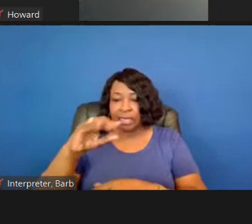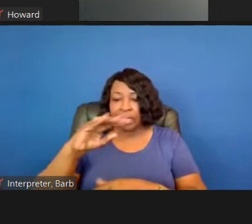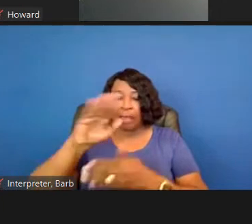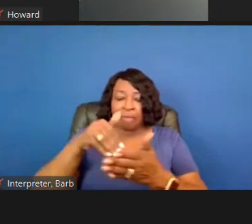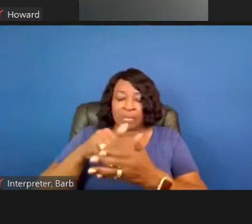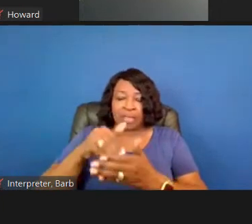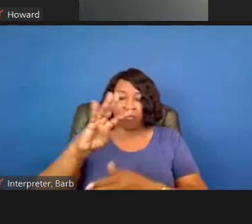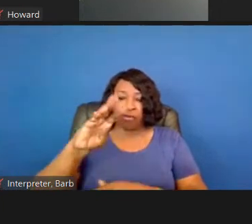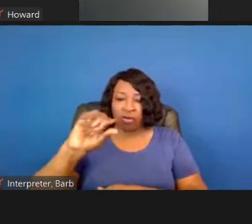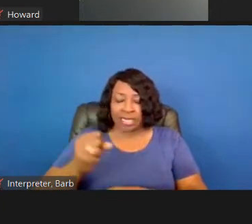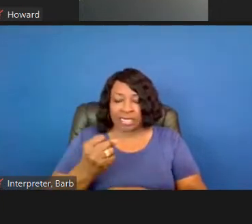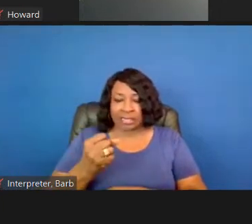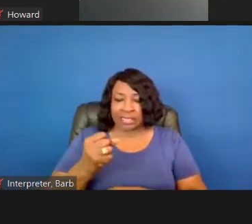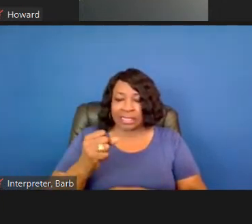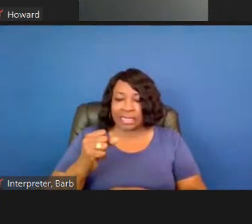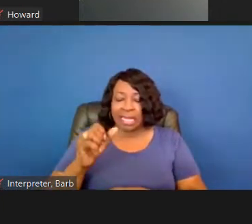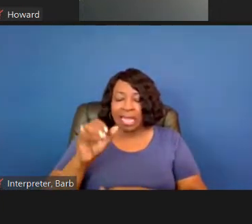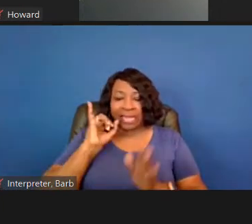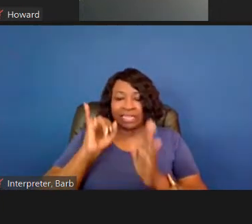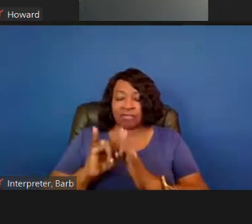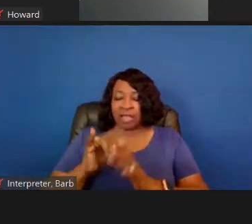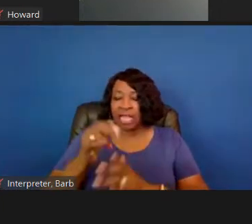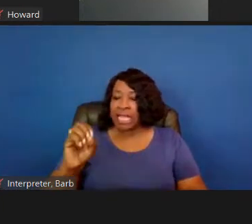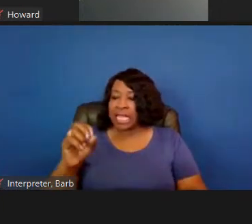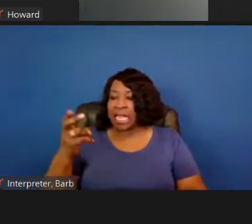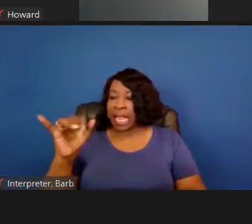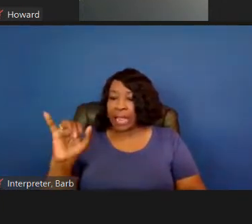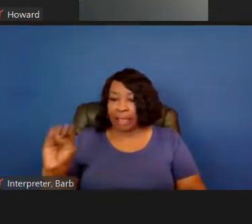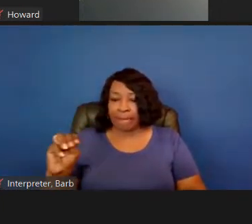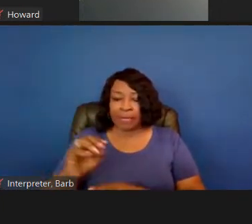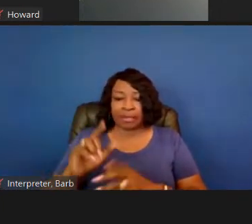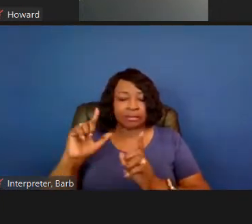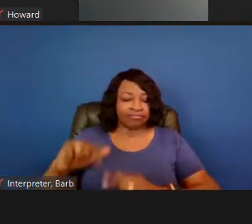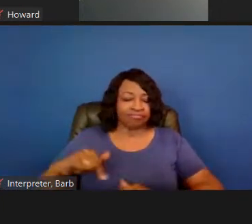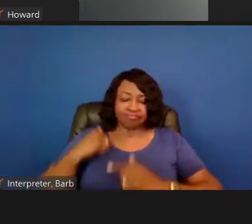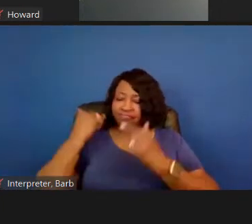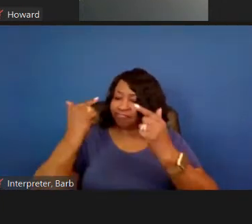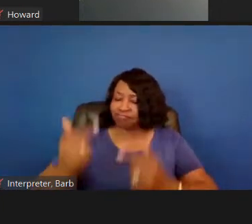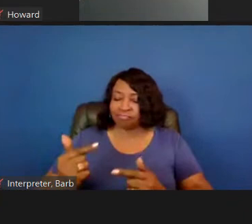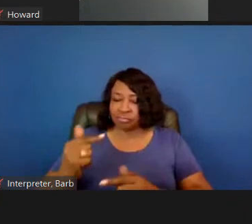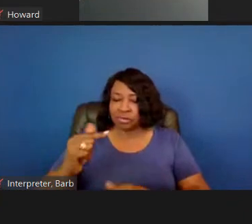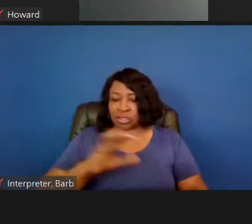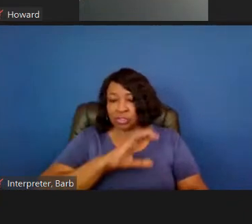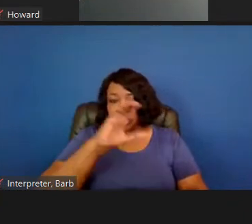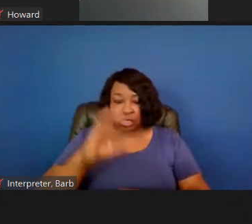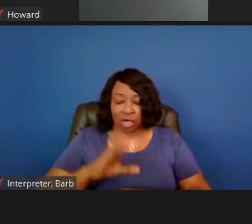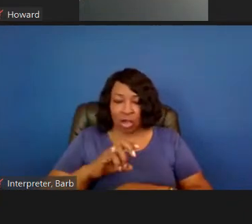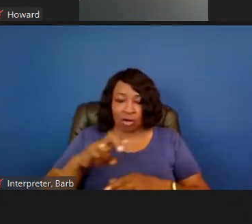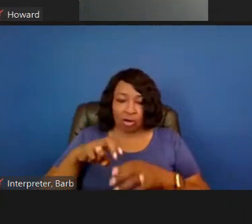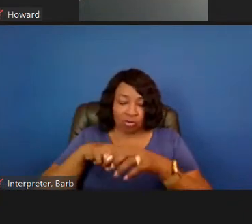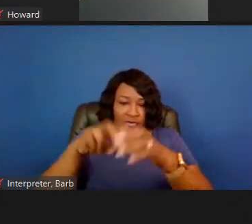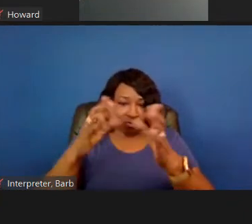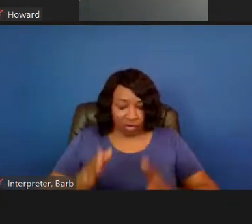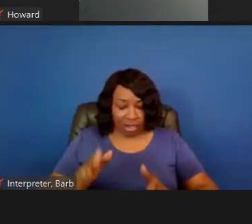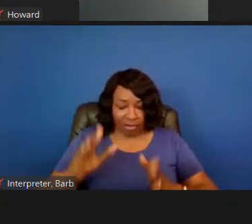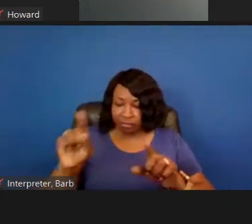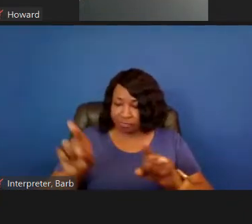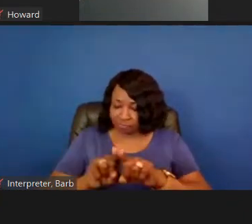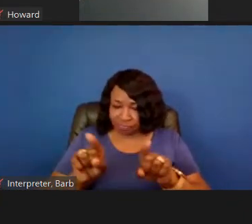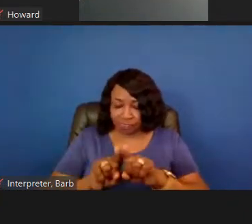identifies he, him, and a lifelong Chicagoan and transit rider as well.